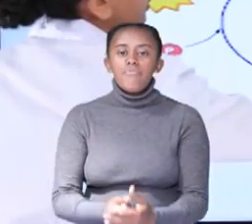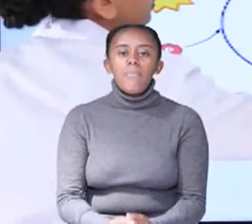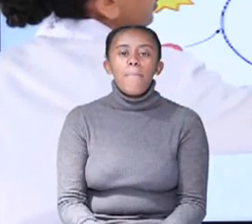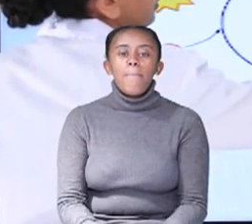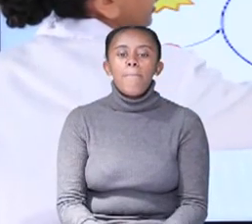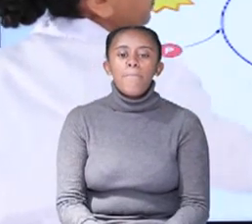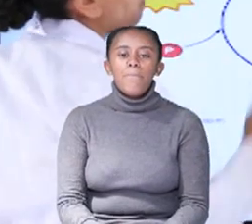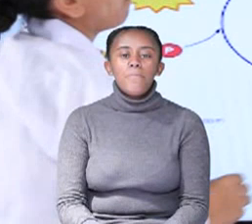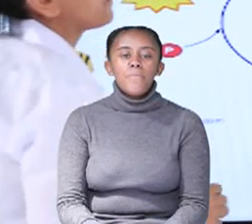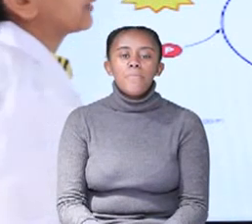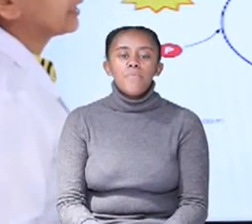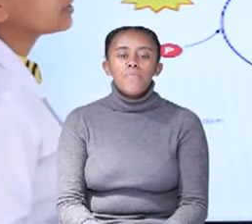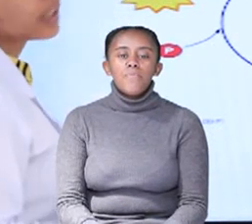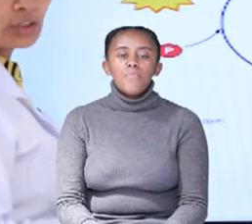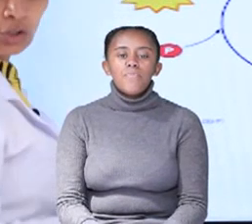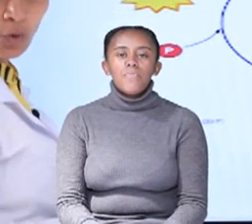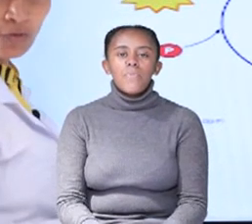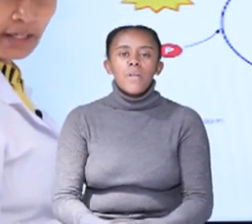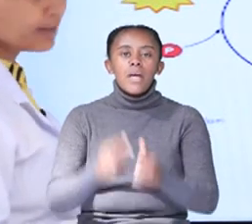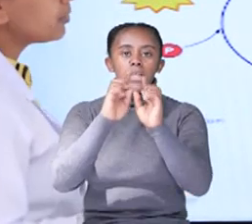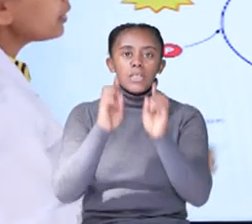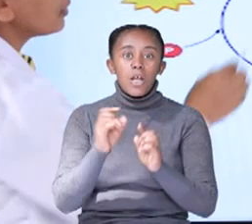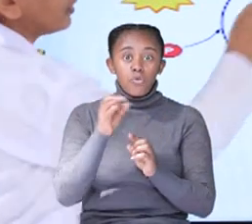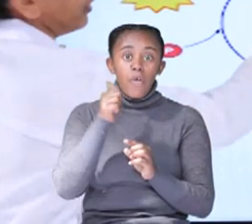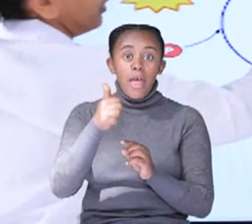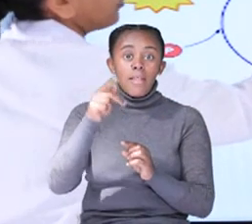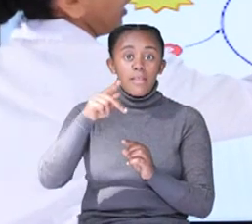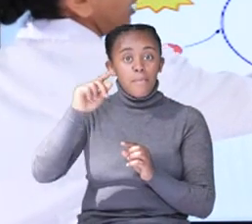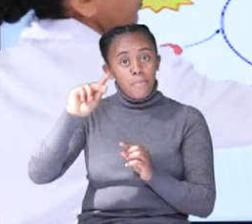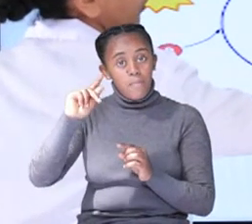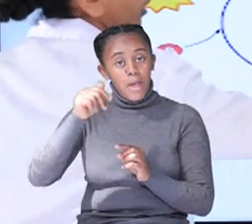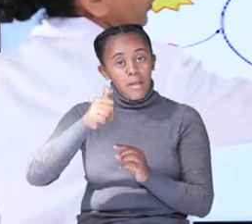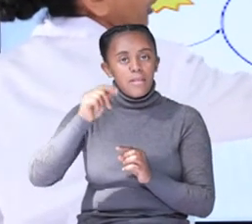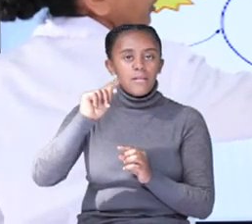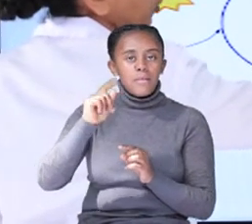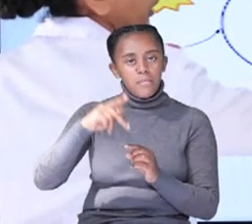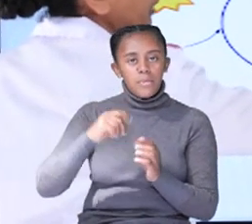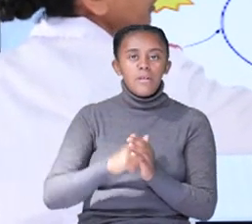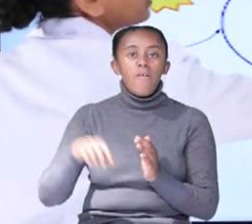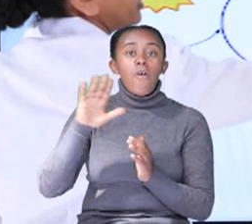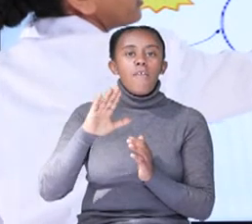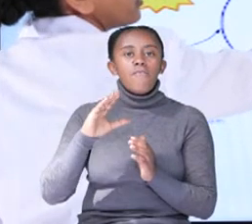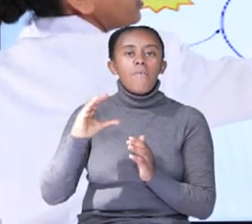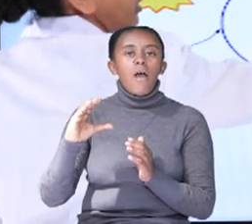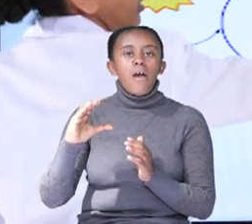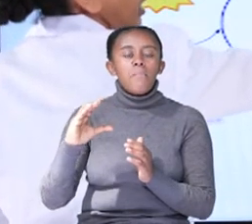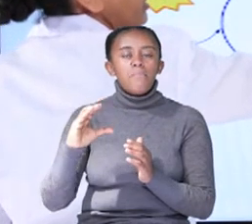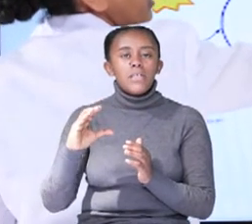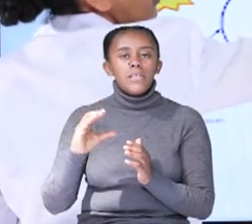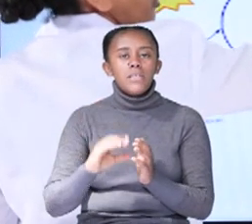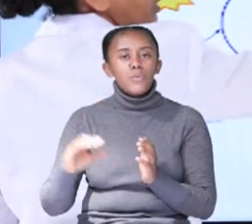one is the structure of ATP. Here we have the 5-carbon sugar and